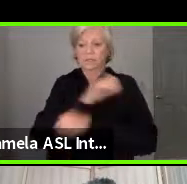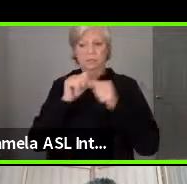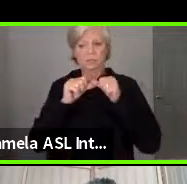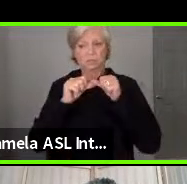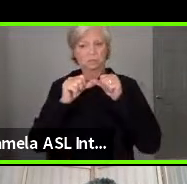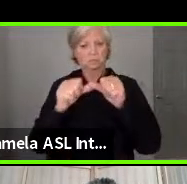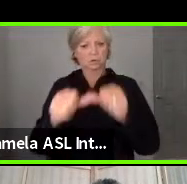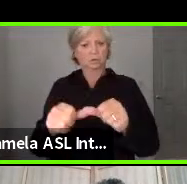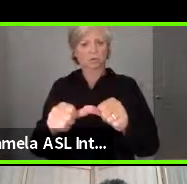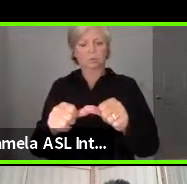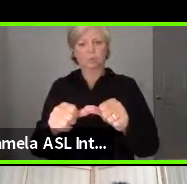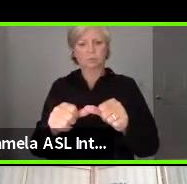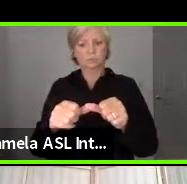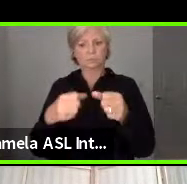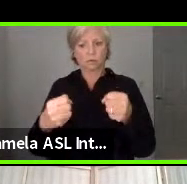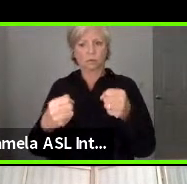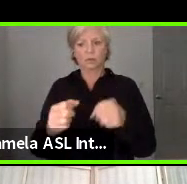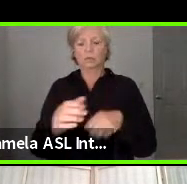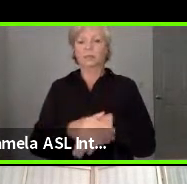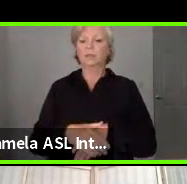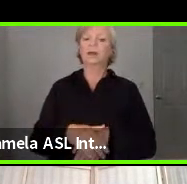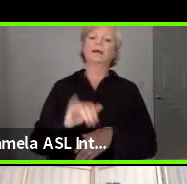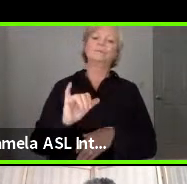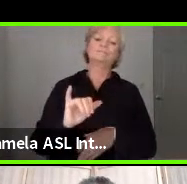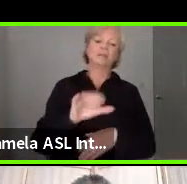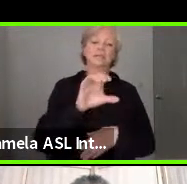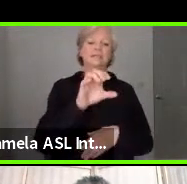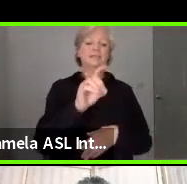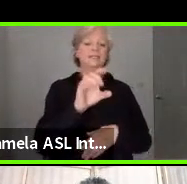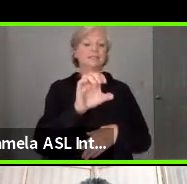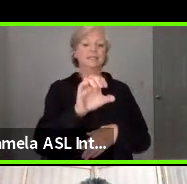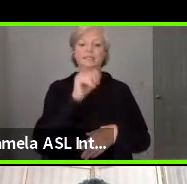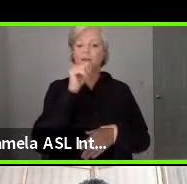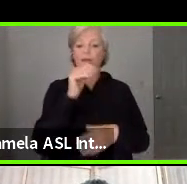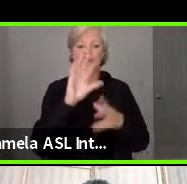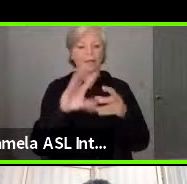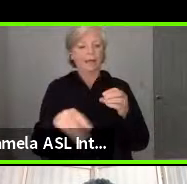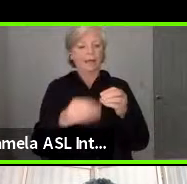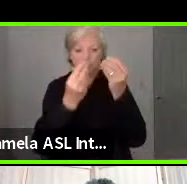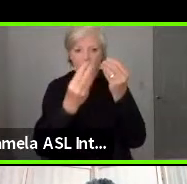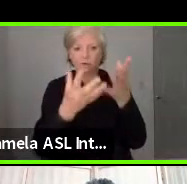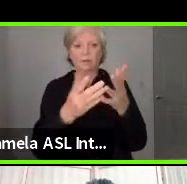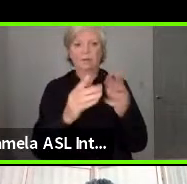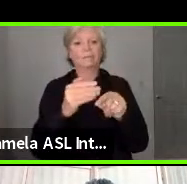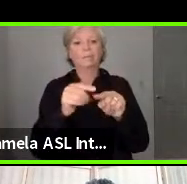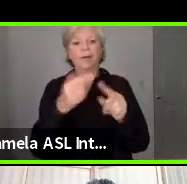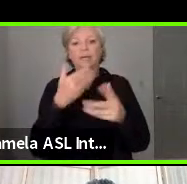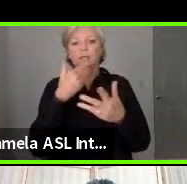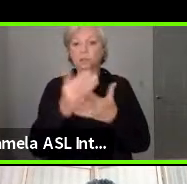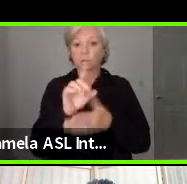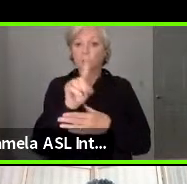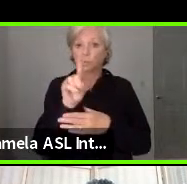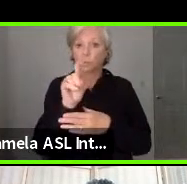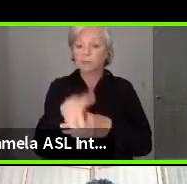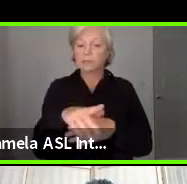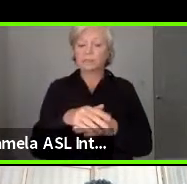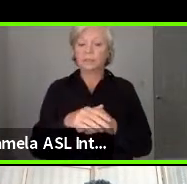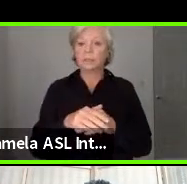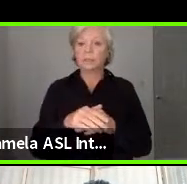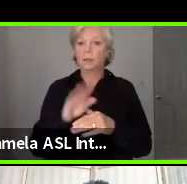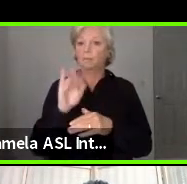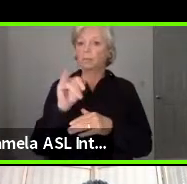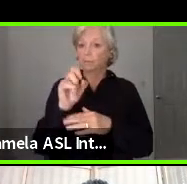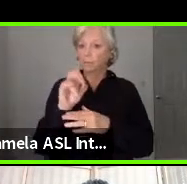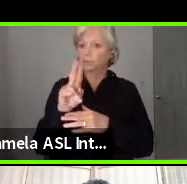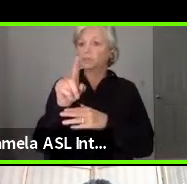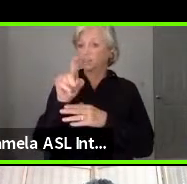So the CDC hasn't weighed in on that yet, but it's a good question. So whether or not a booster will be needed